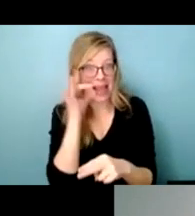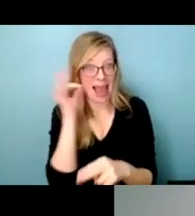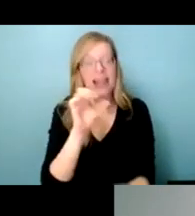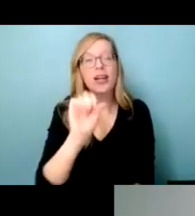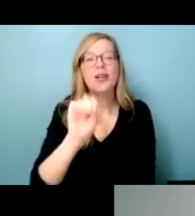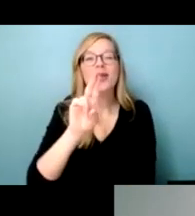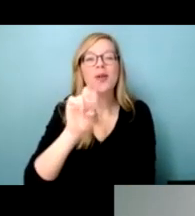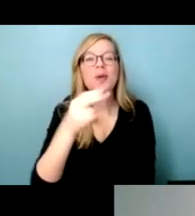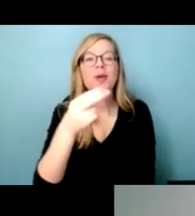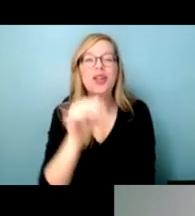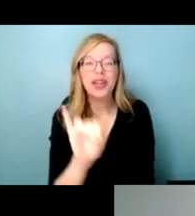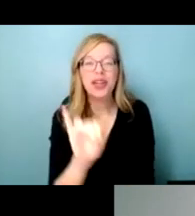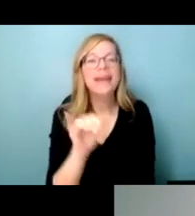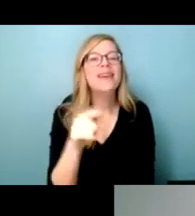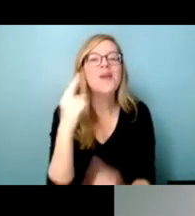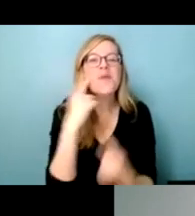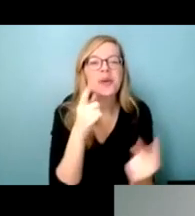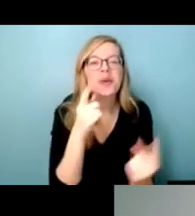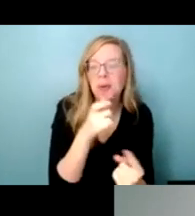back and forth here.